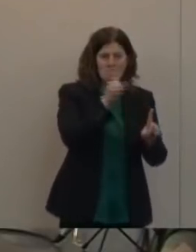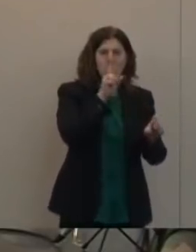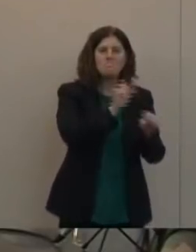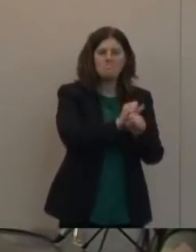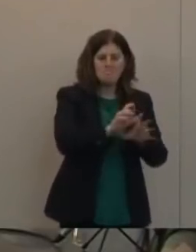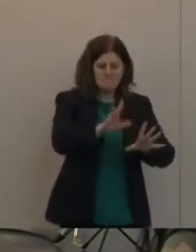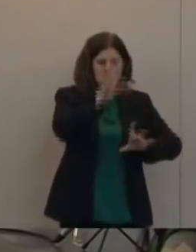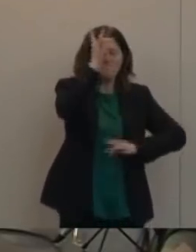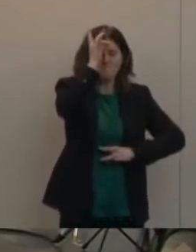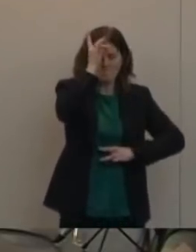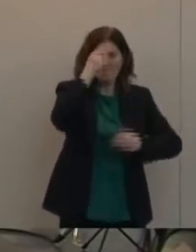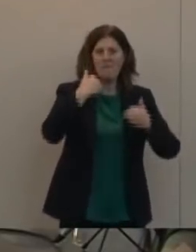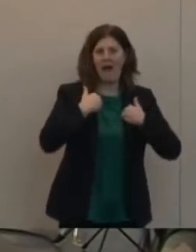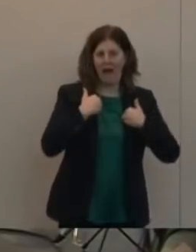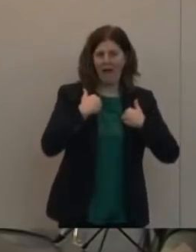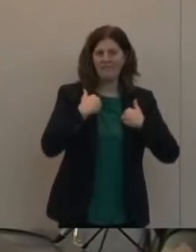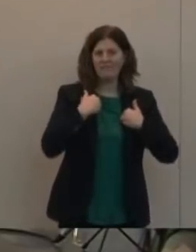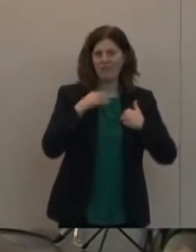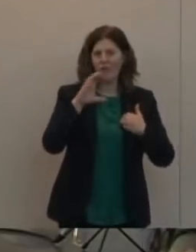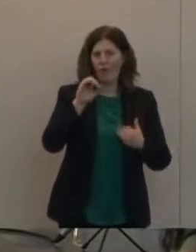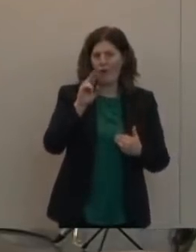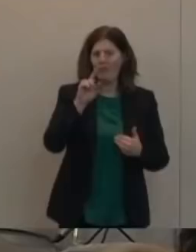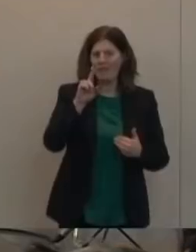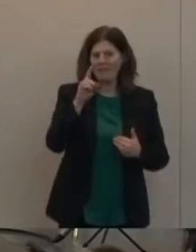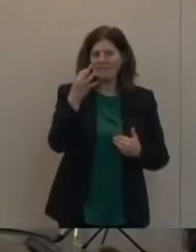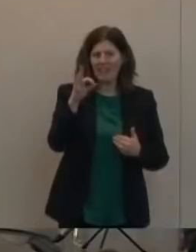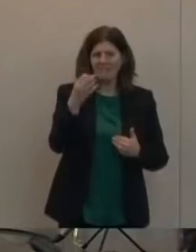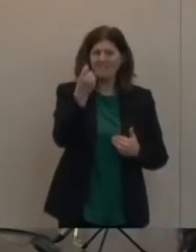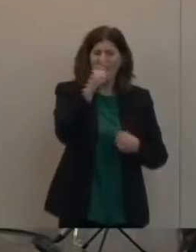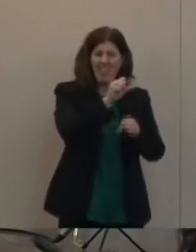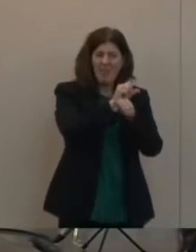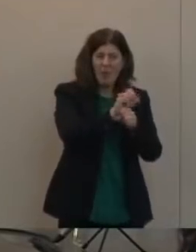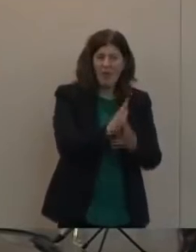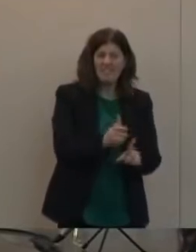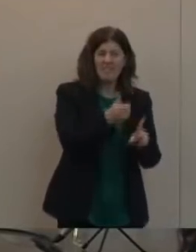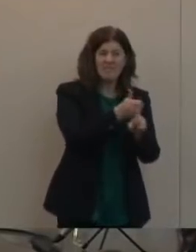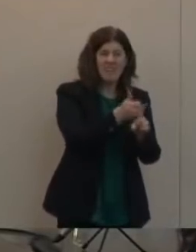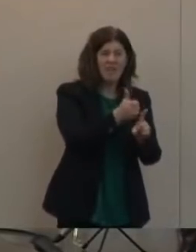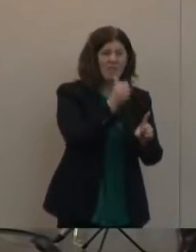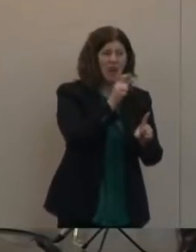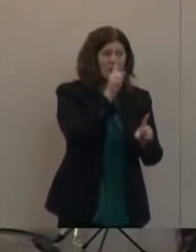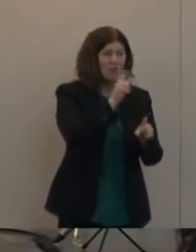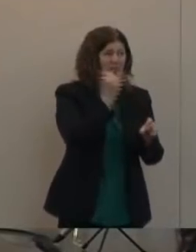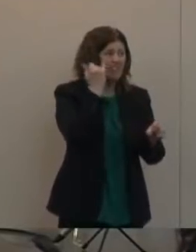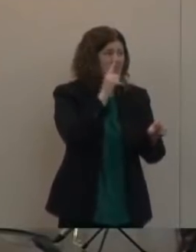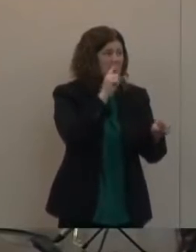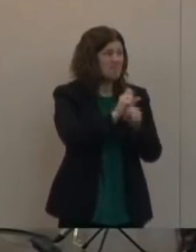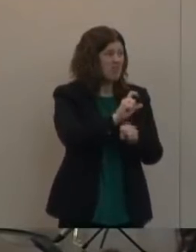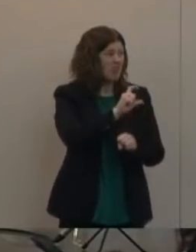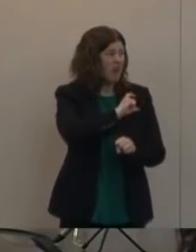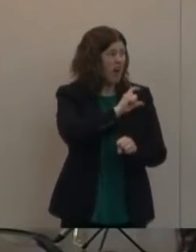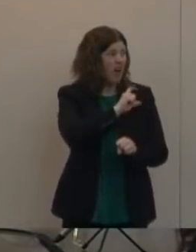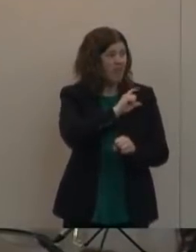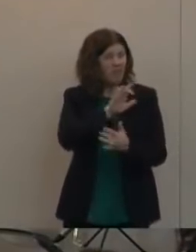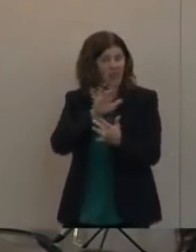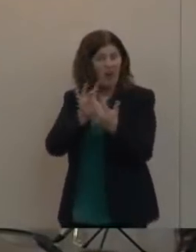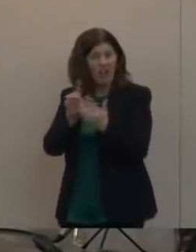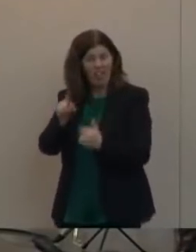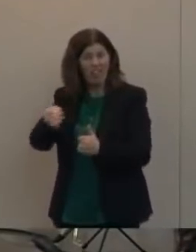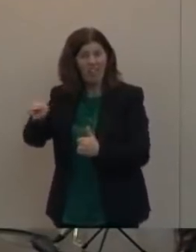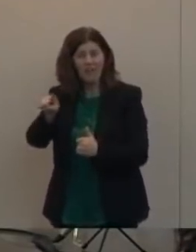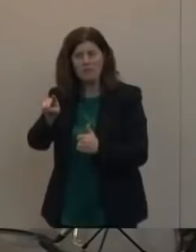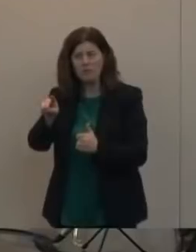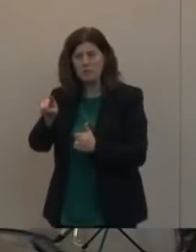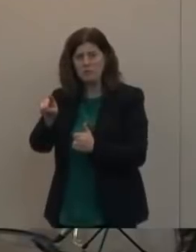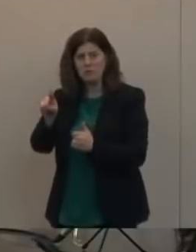positive, and the employees aren't sure if officers were contacted who picked up the client